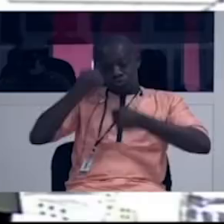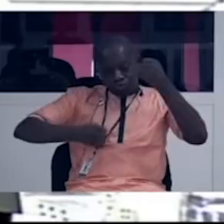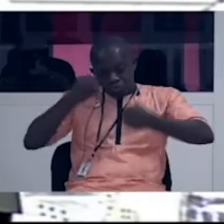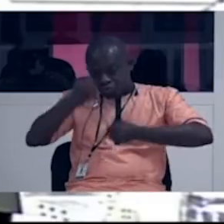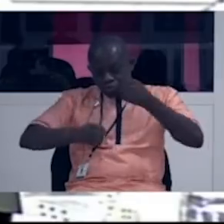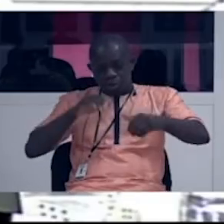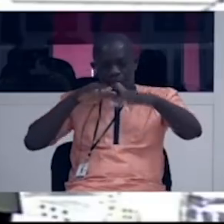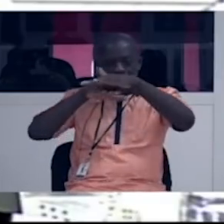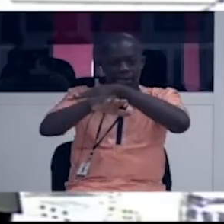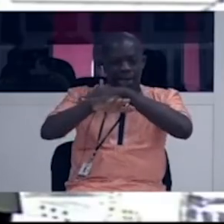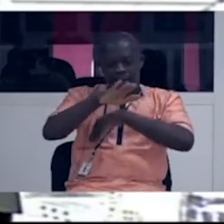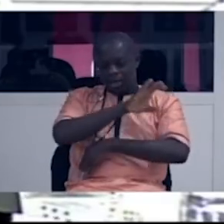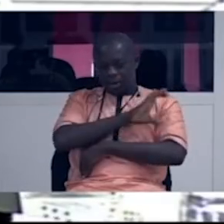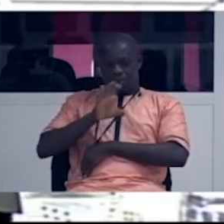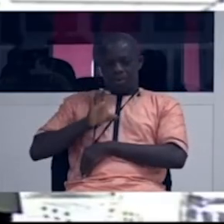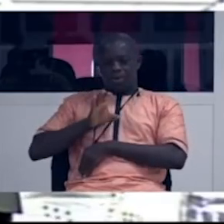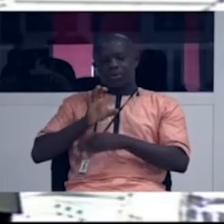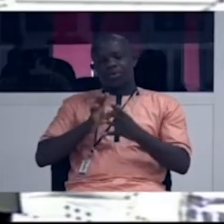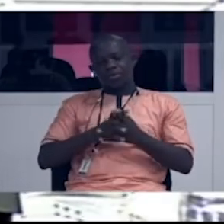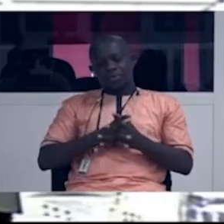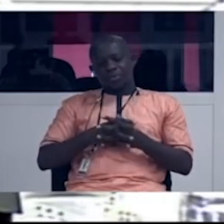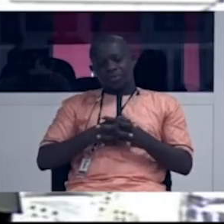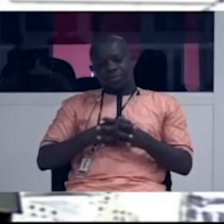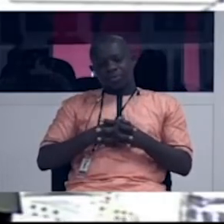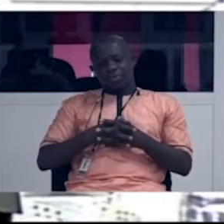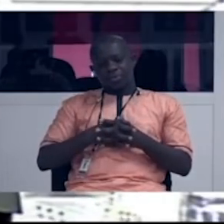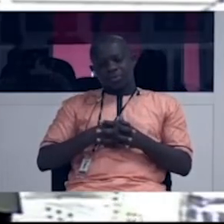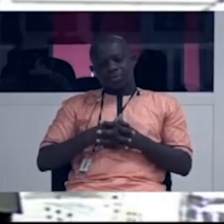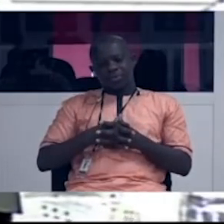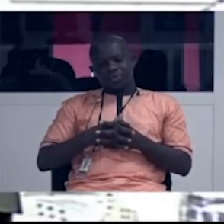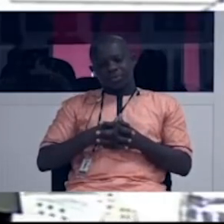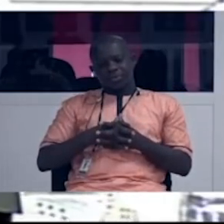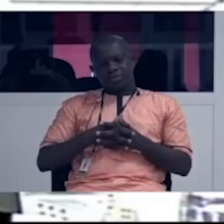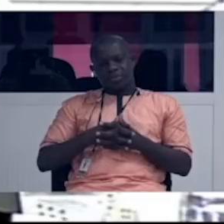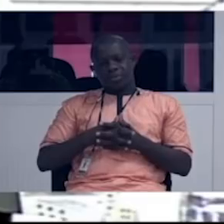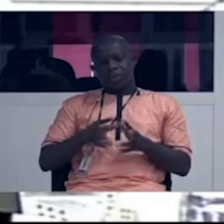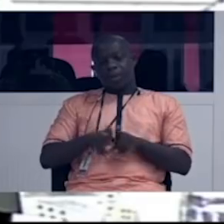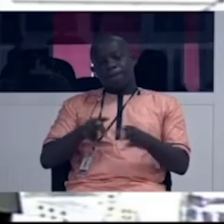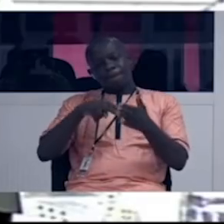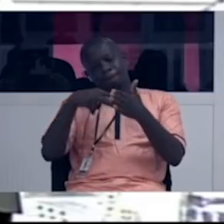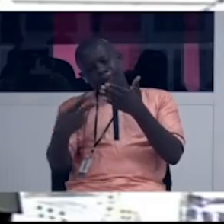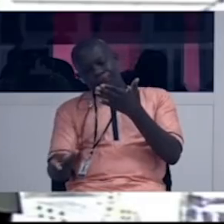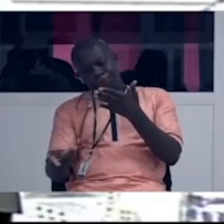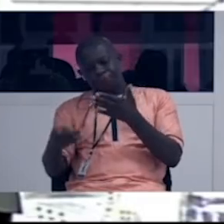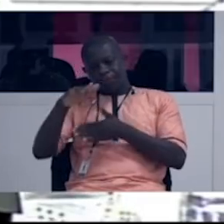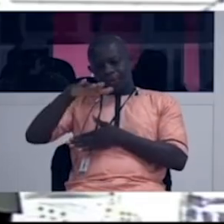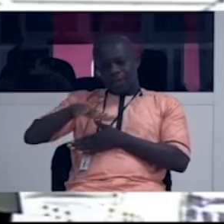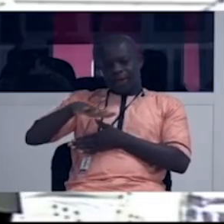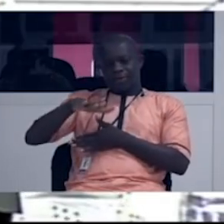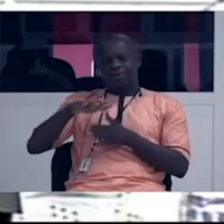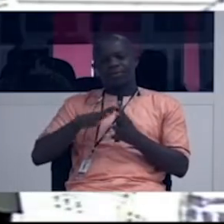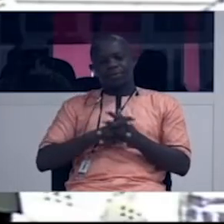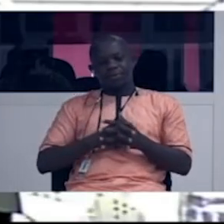So those people that were standing at the gate, they rushed into the compound and they knocked down